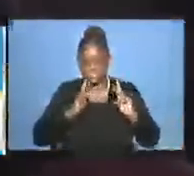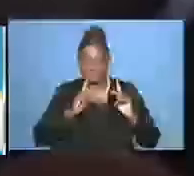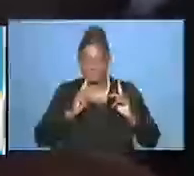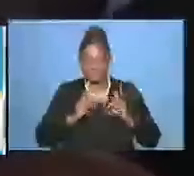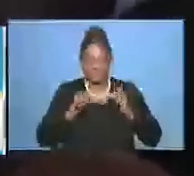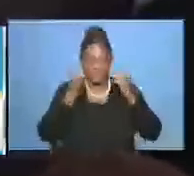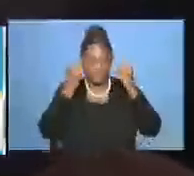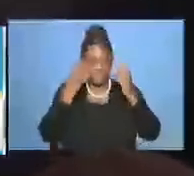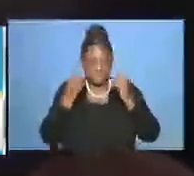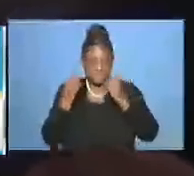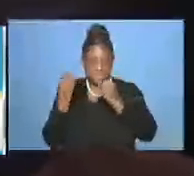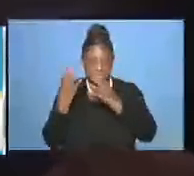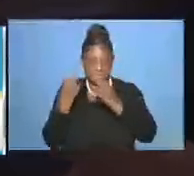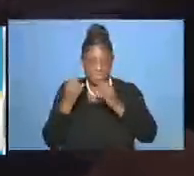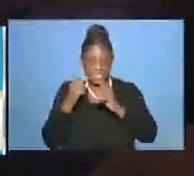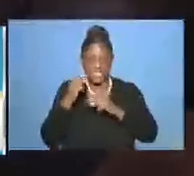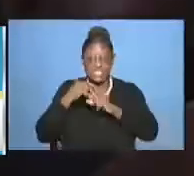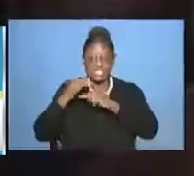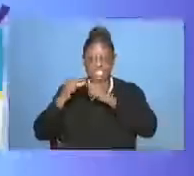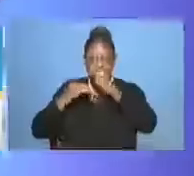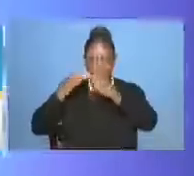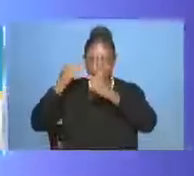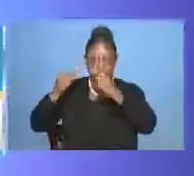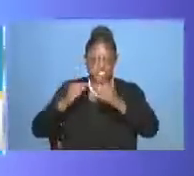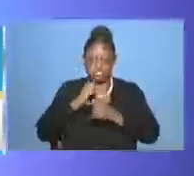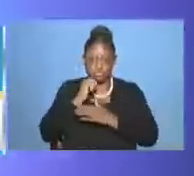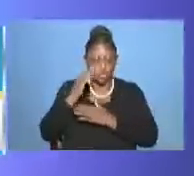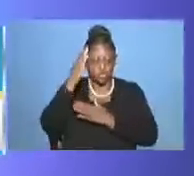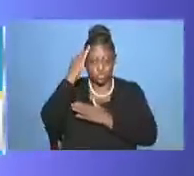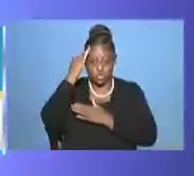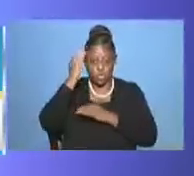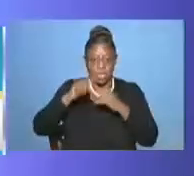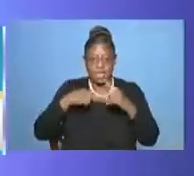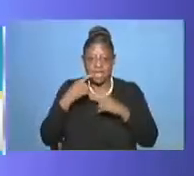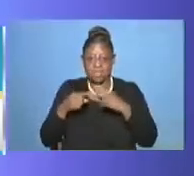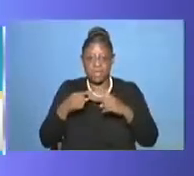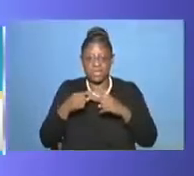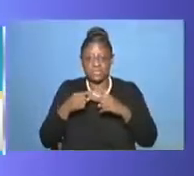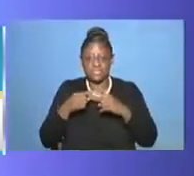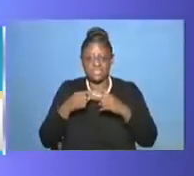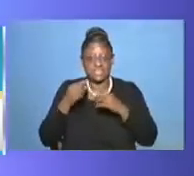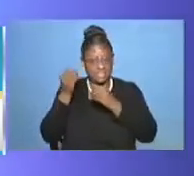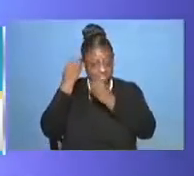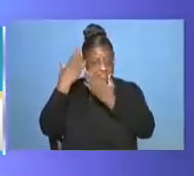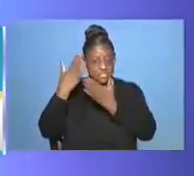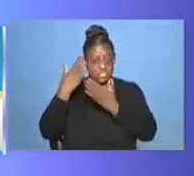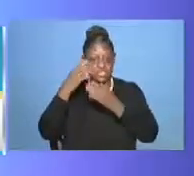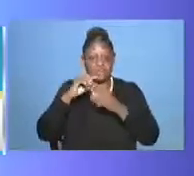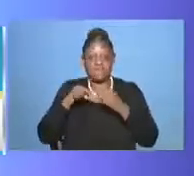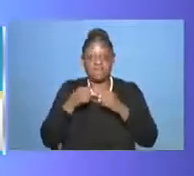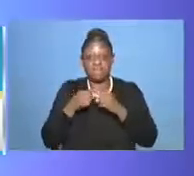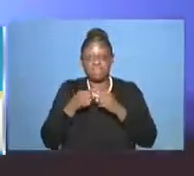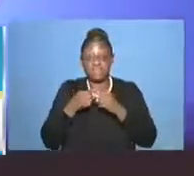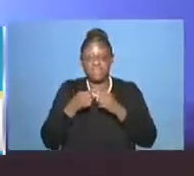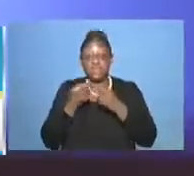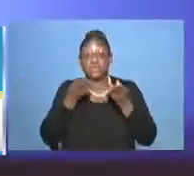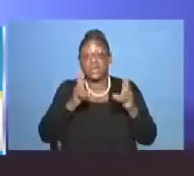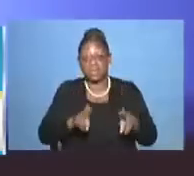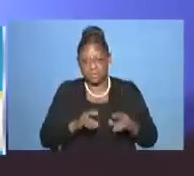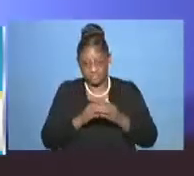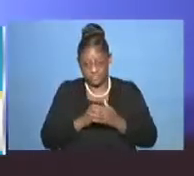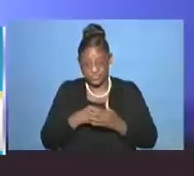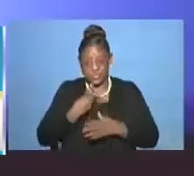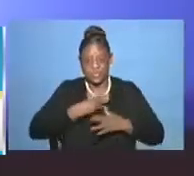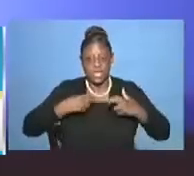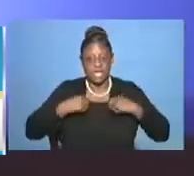many persons in this generation that may not know about the legacy of the event. It's because there are so many young athletes